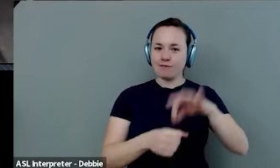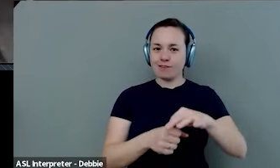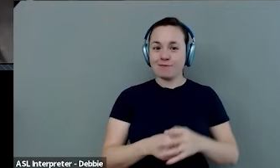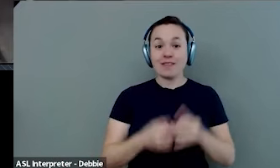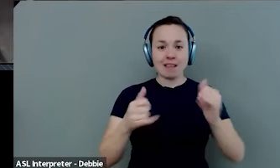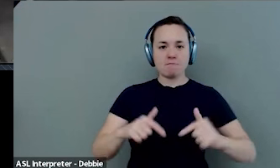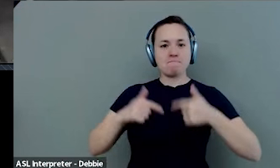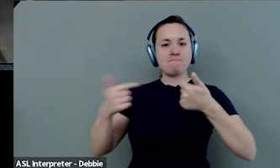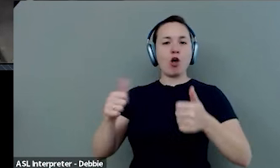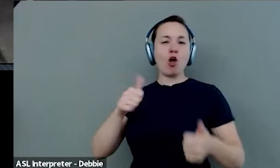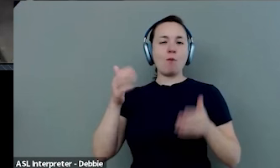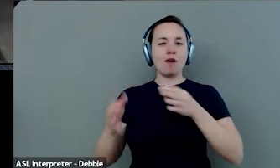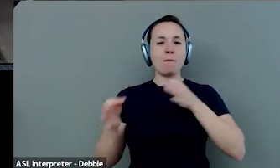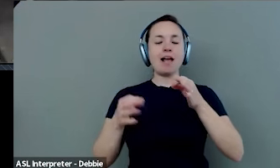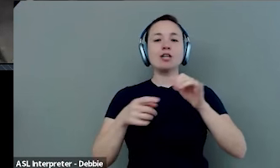about training.